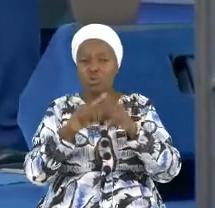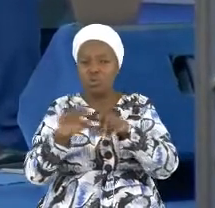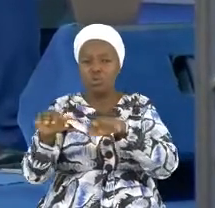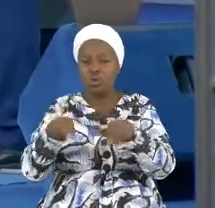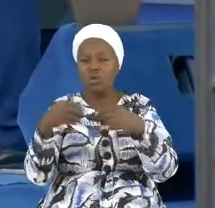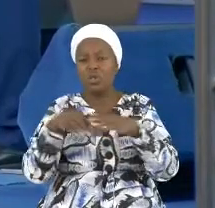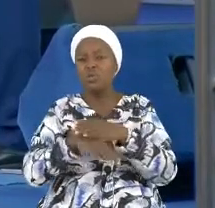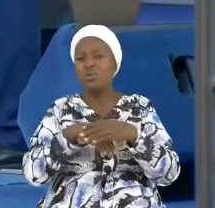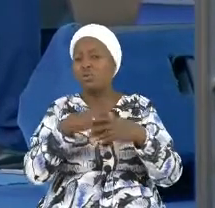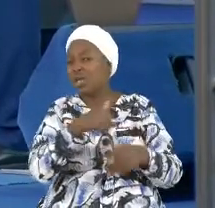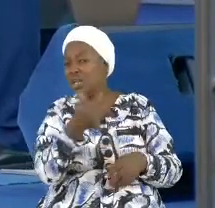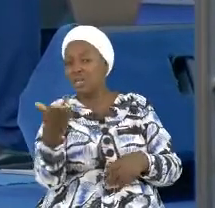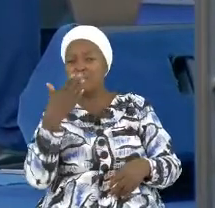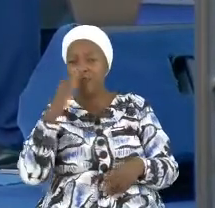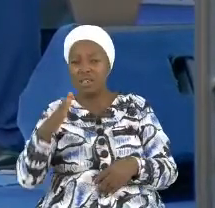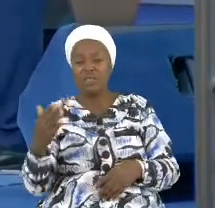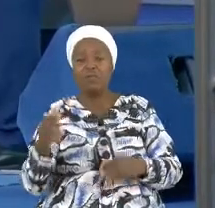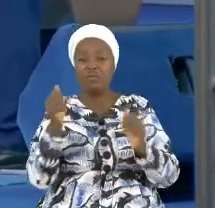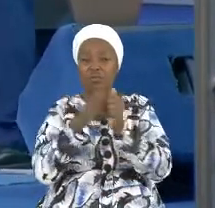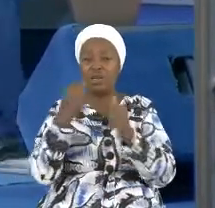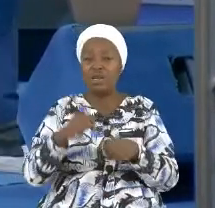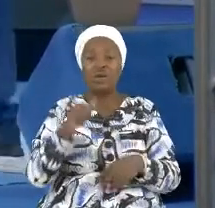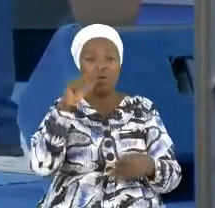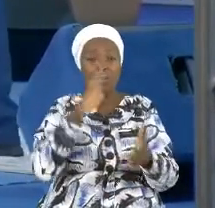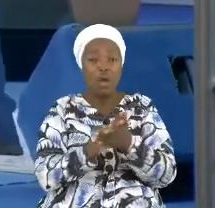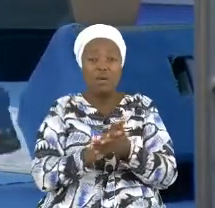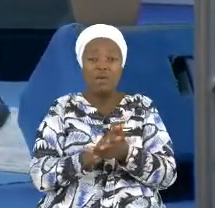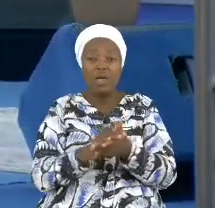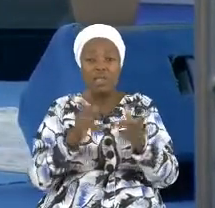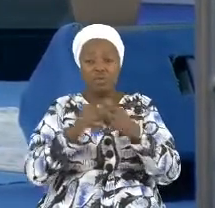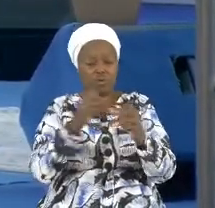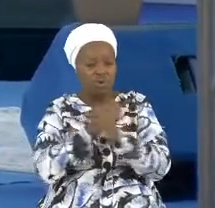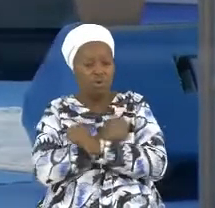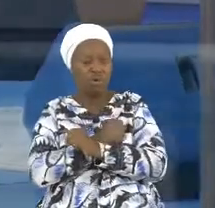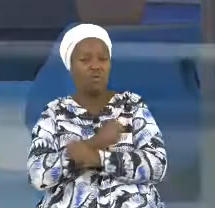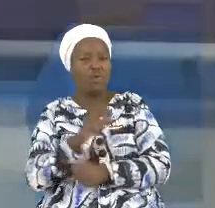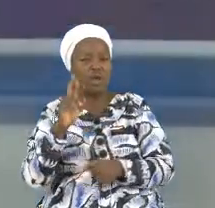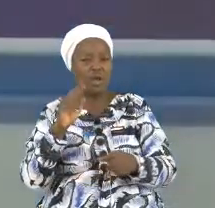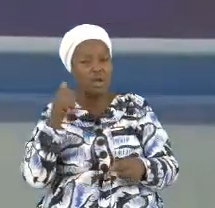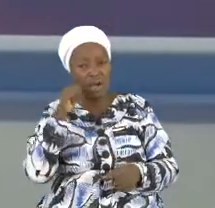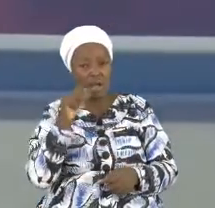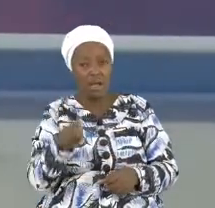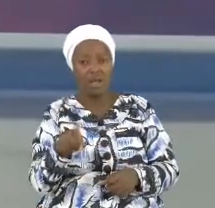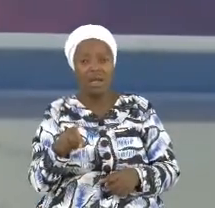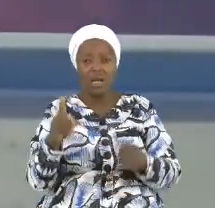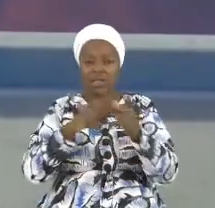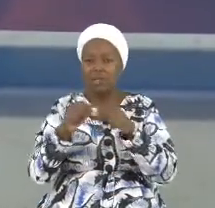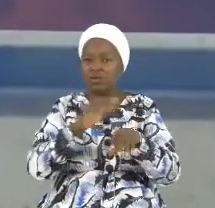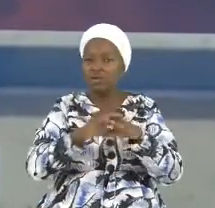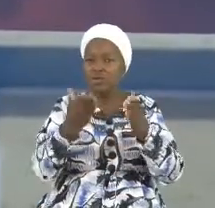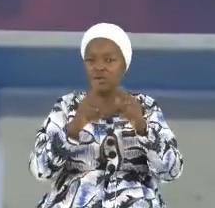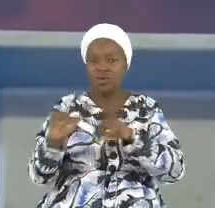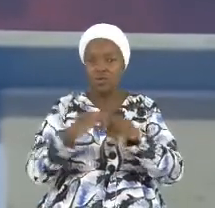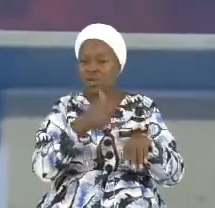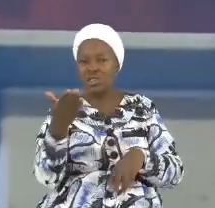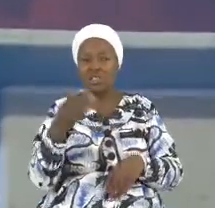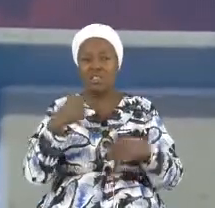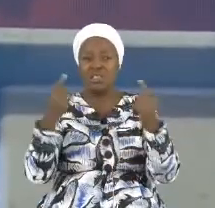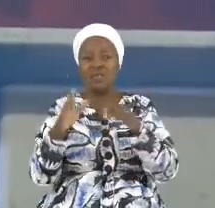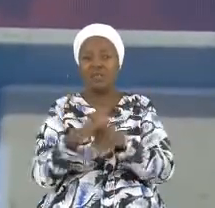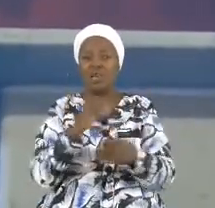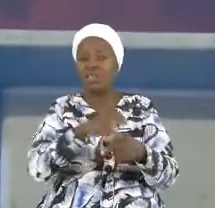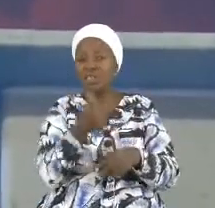of him, you love her, you don't want to do anything sinful, anything fleshly with